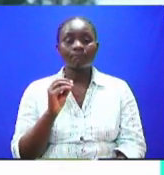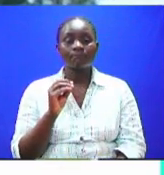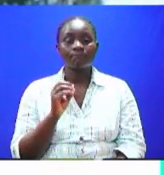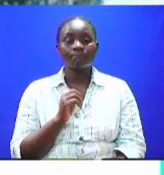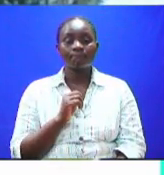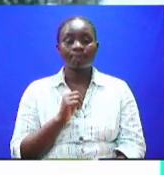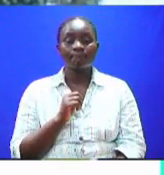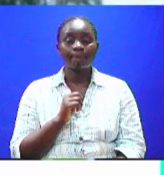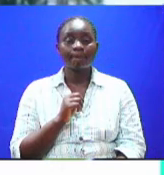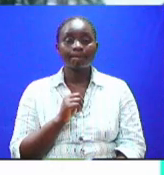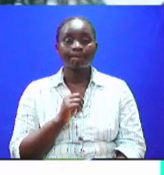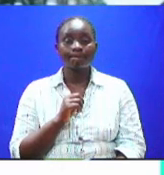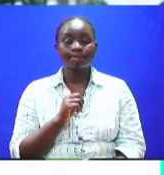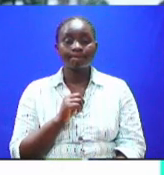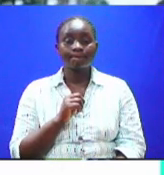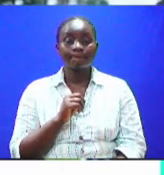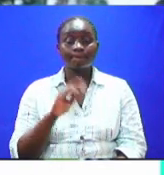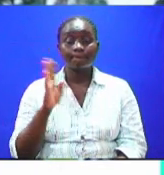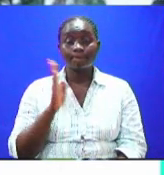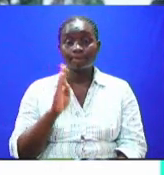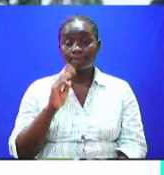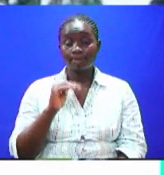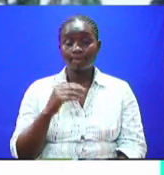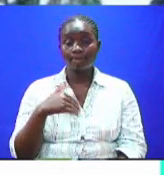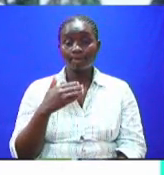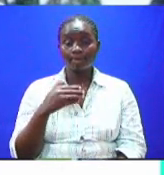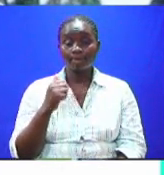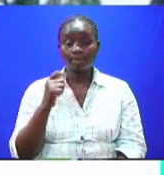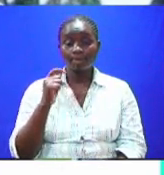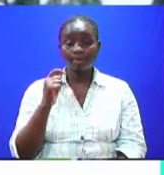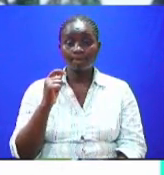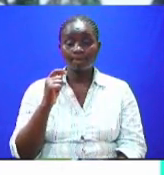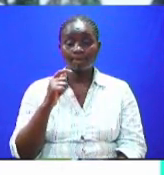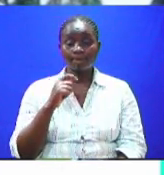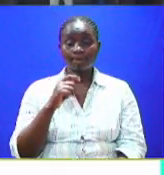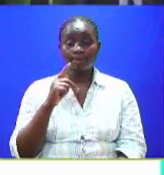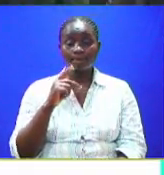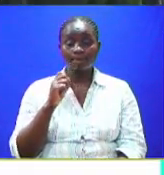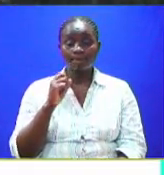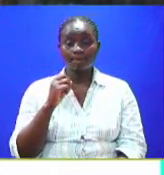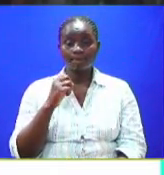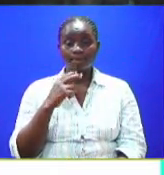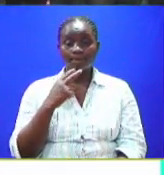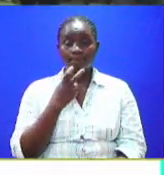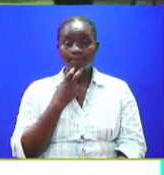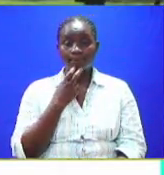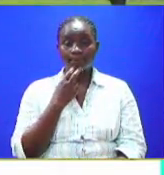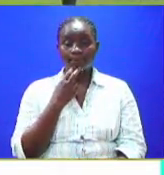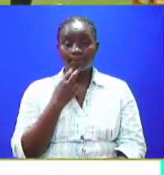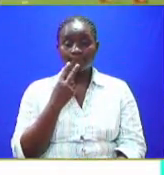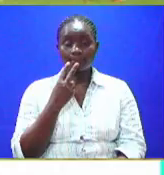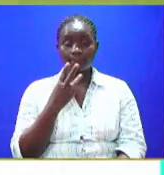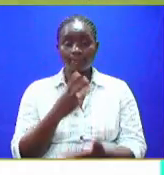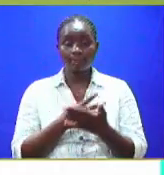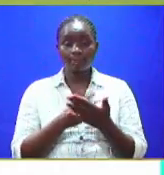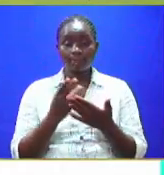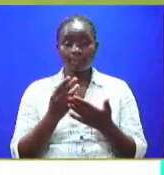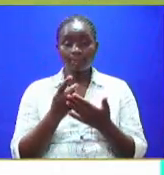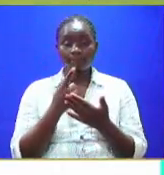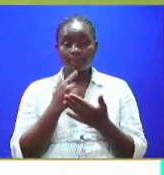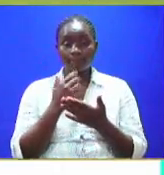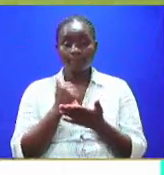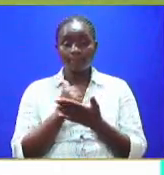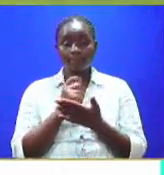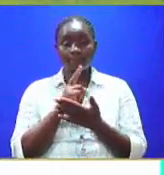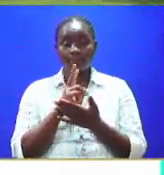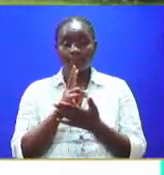United na Blue Line chigo pros to the FKF Nyanza Regional League yuko chaka in the next few weeks wakua na negeta saini Kiandizi TV umora